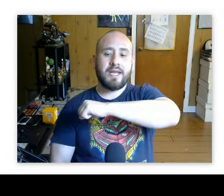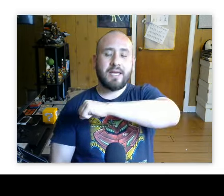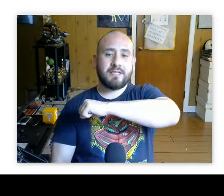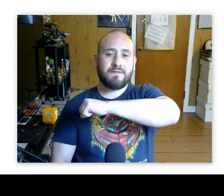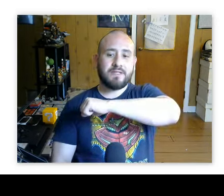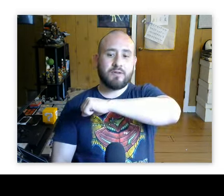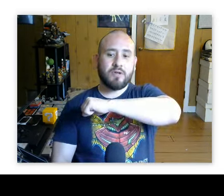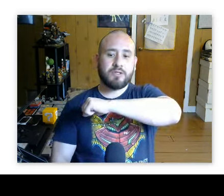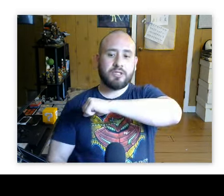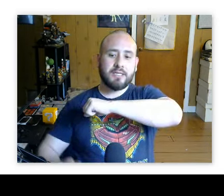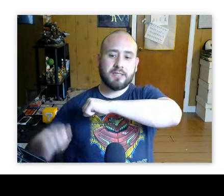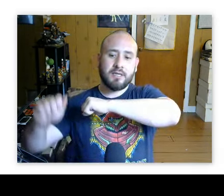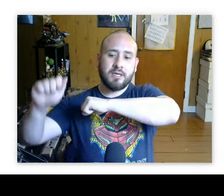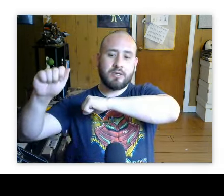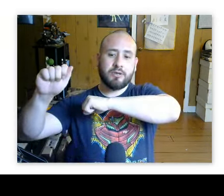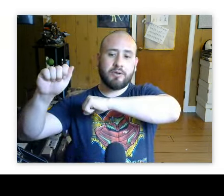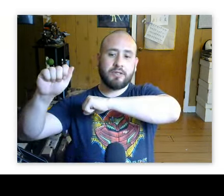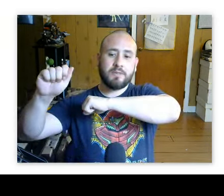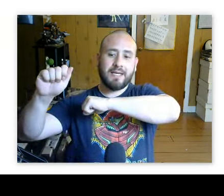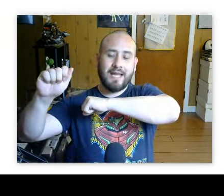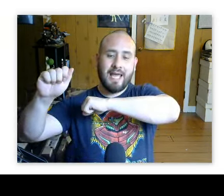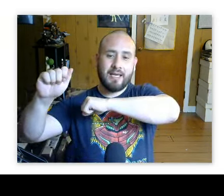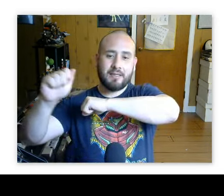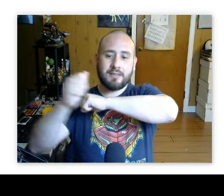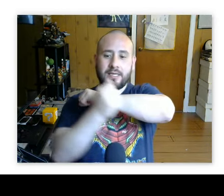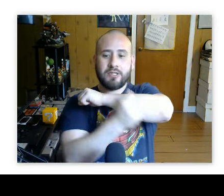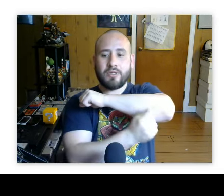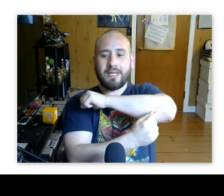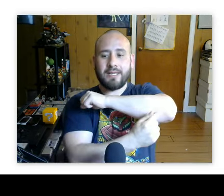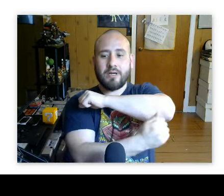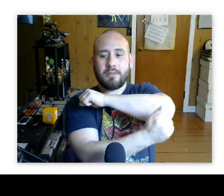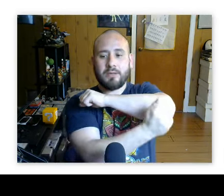Non-dominant hand is a fist across your chest. You're going to make an A,